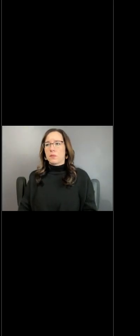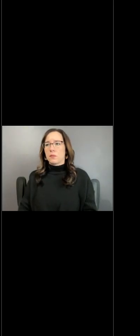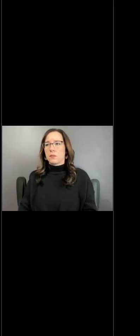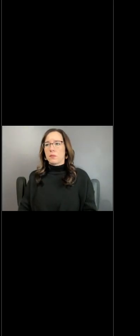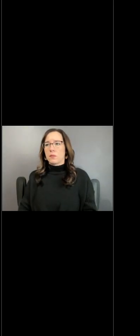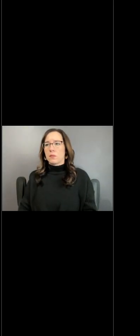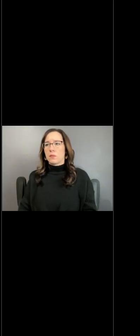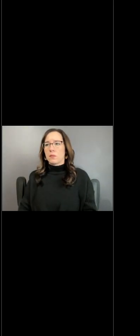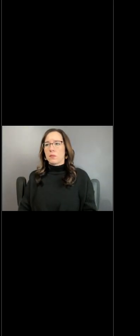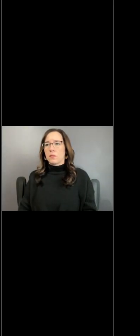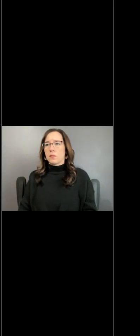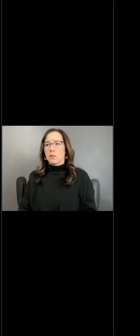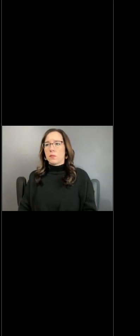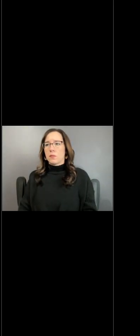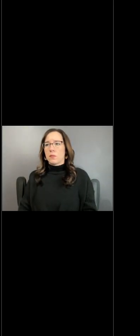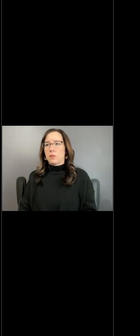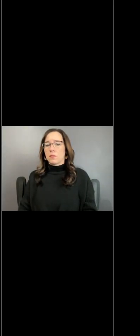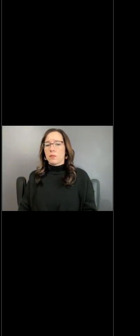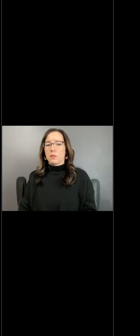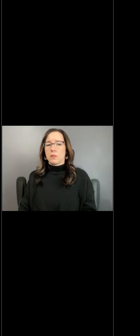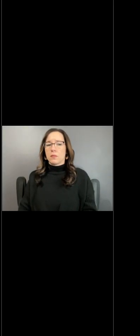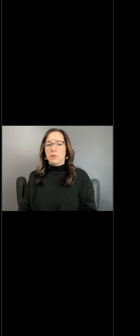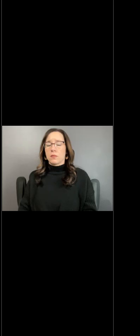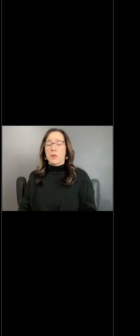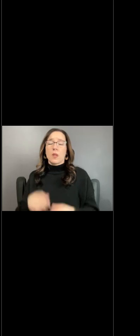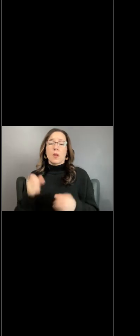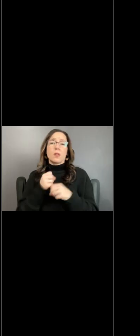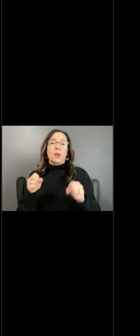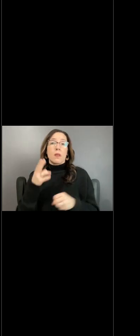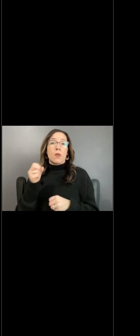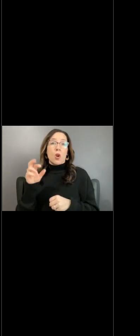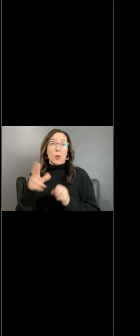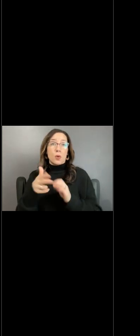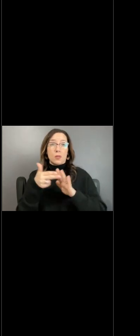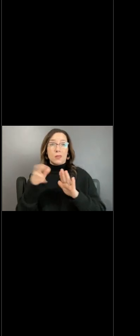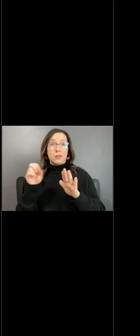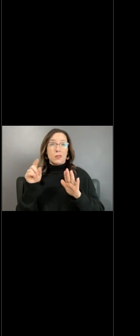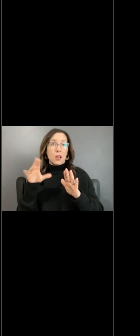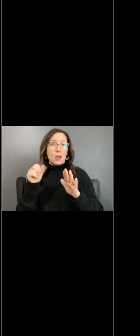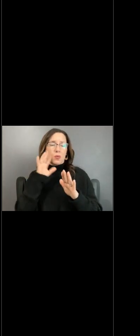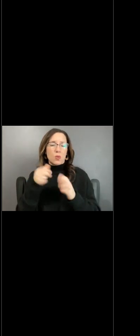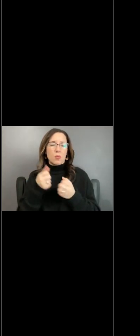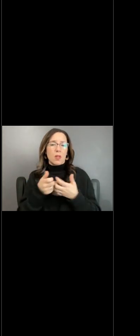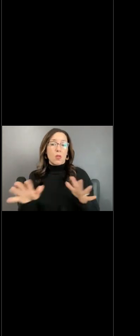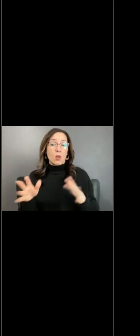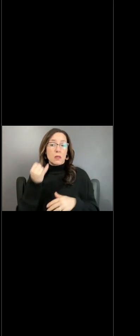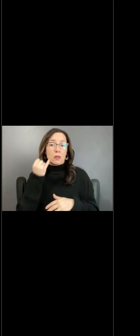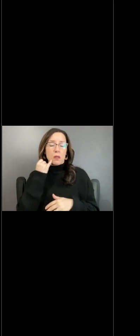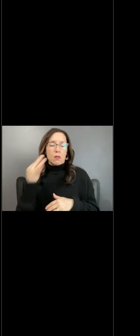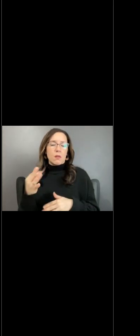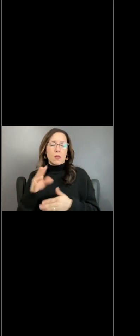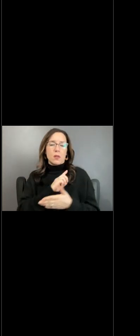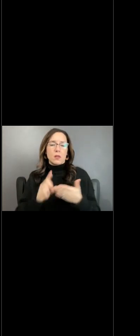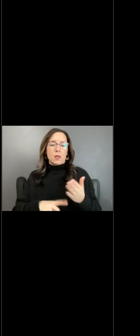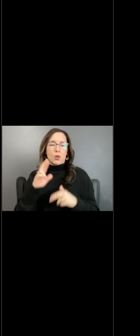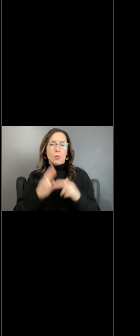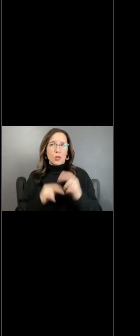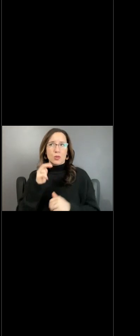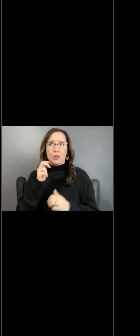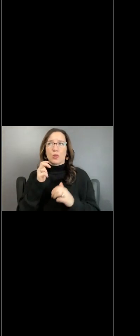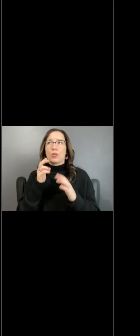The benefit of safe harbor status may be lost if a designer or builder chooses